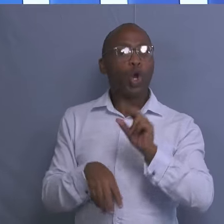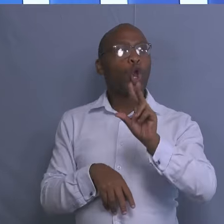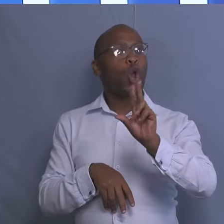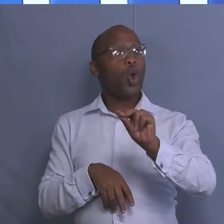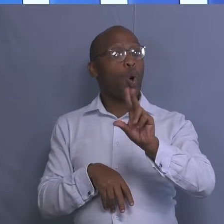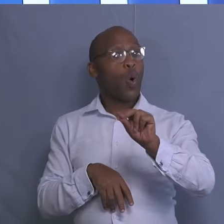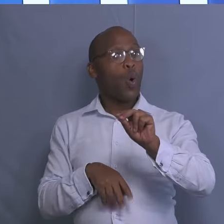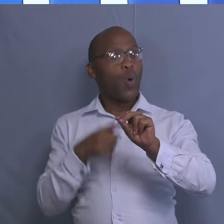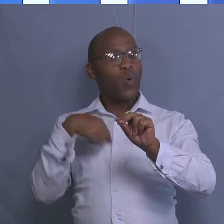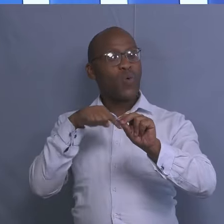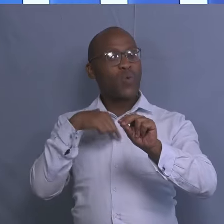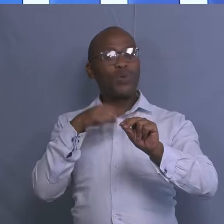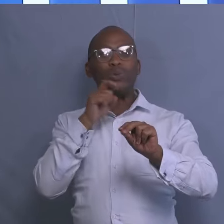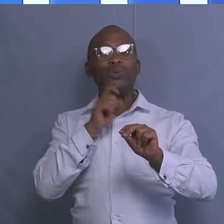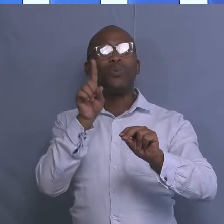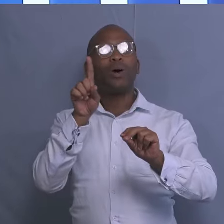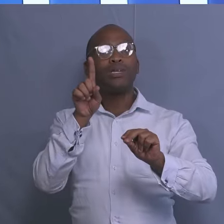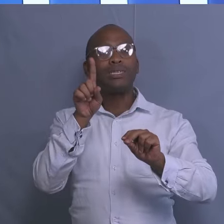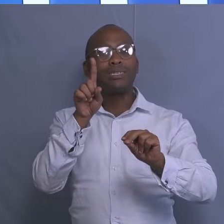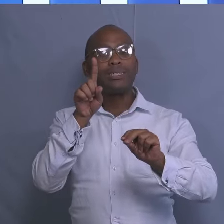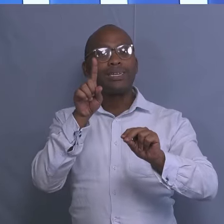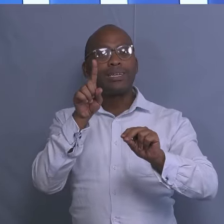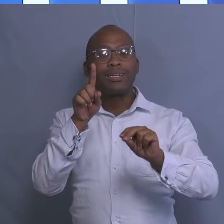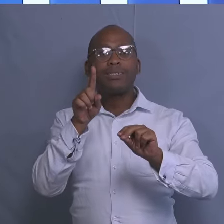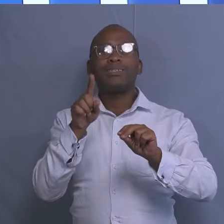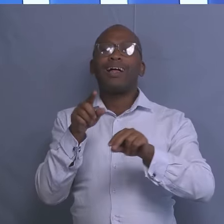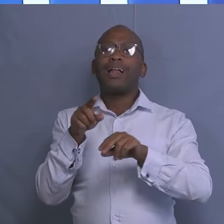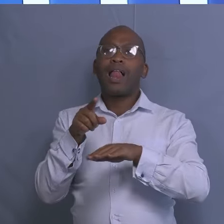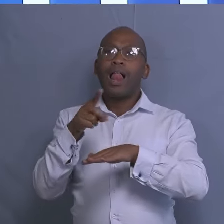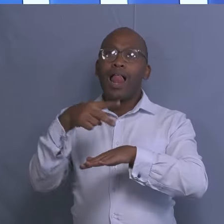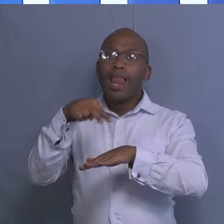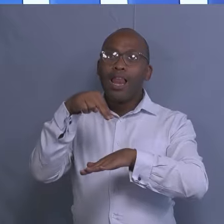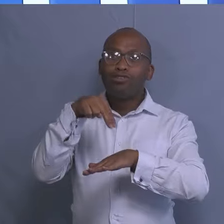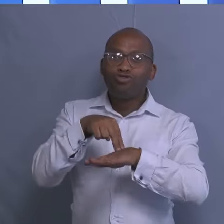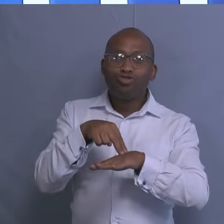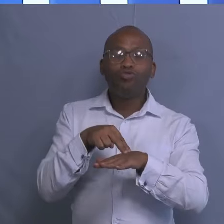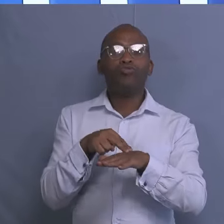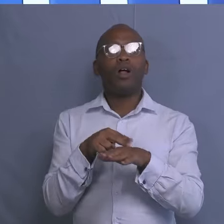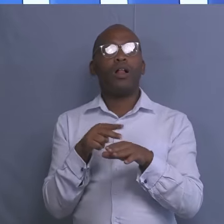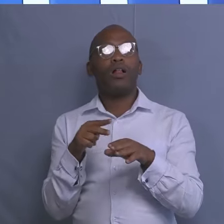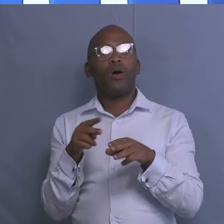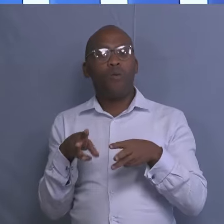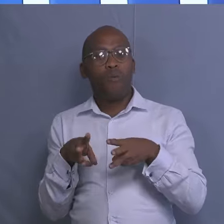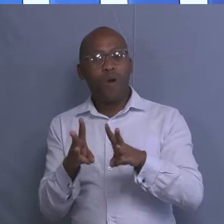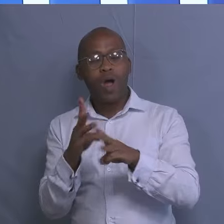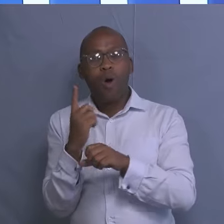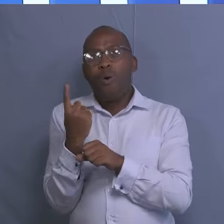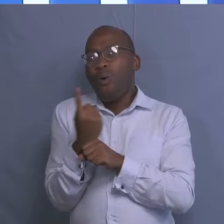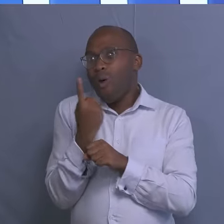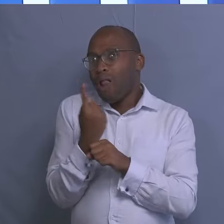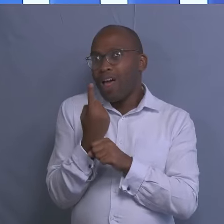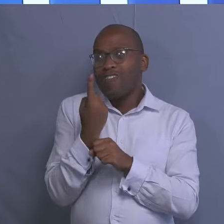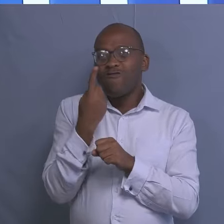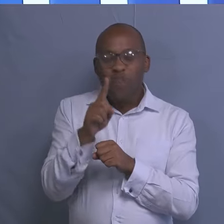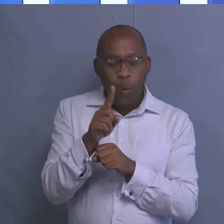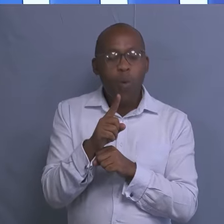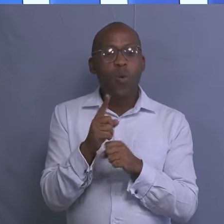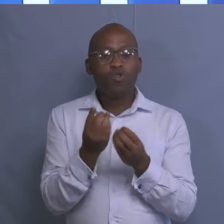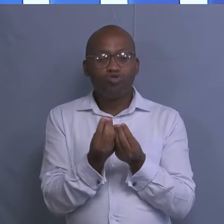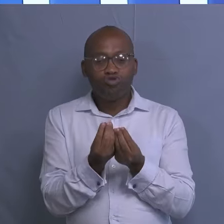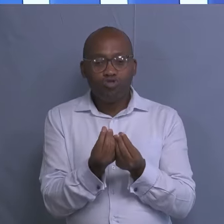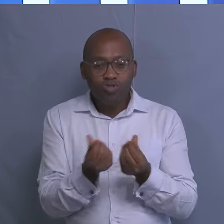products, being them for controlling pests, for fertilizing the soil, etc. But